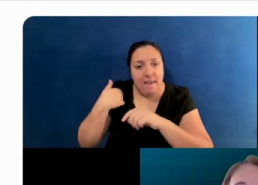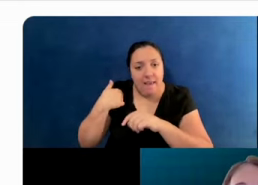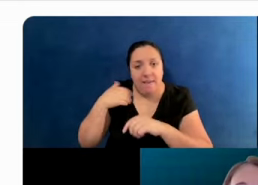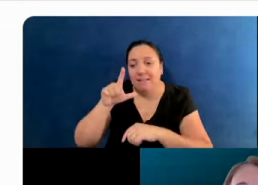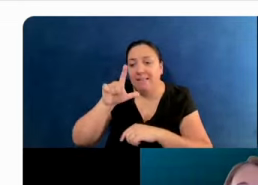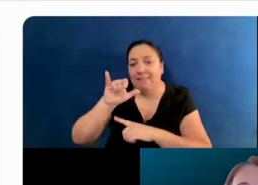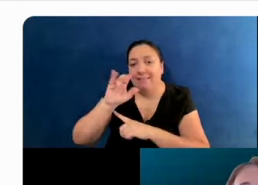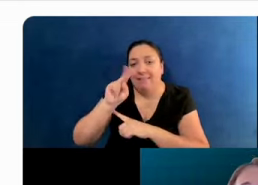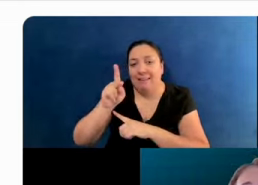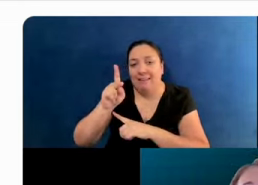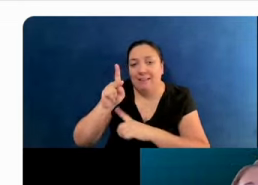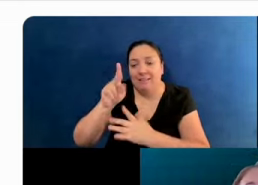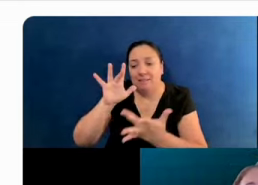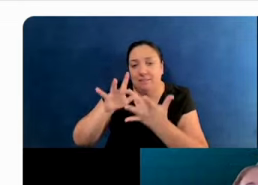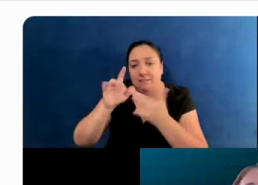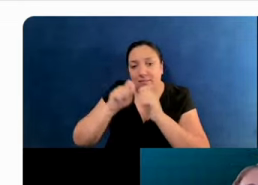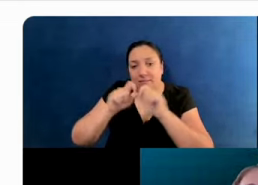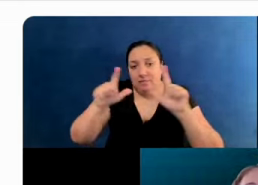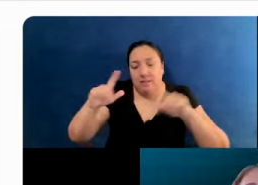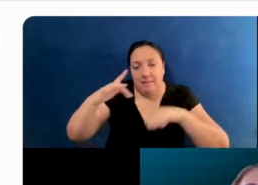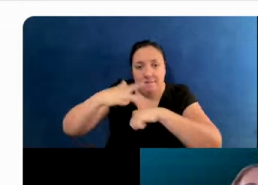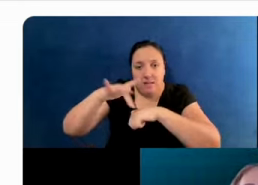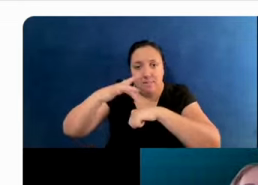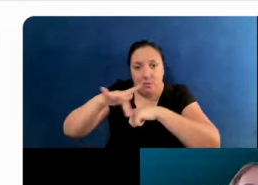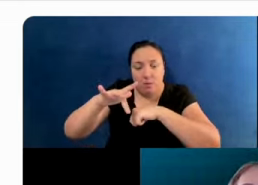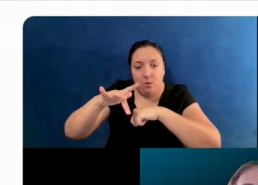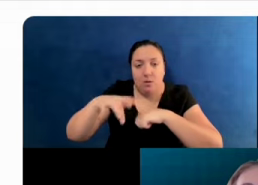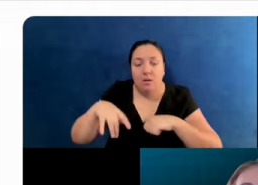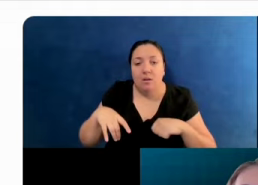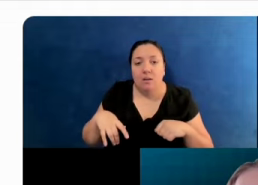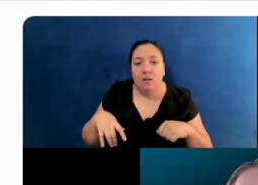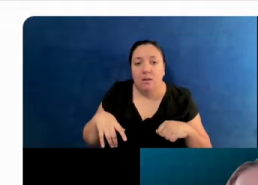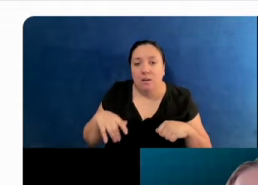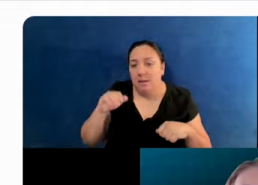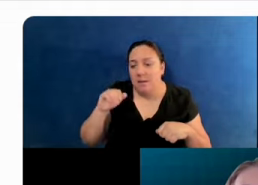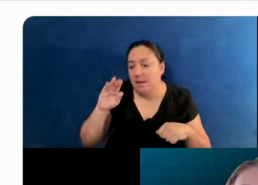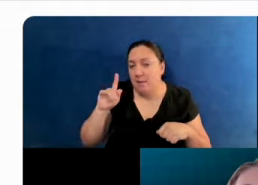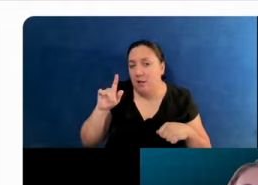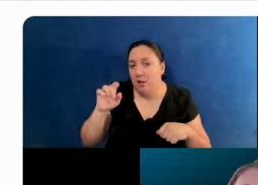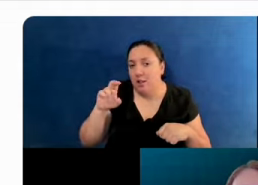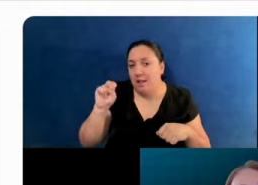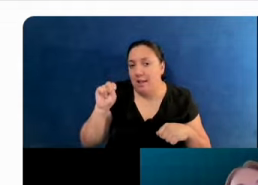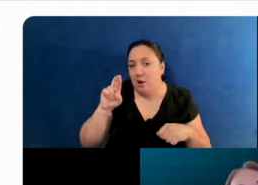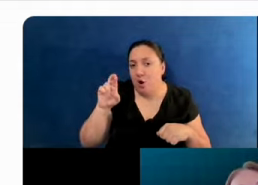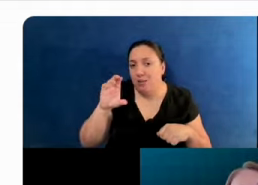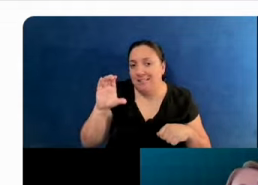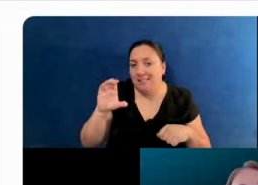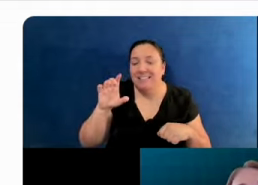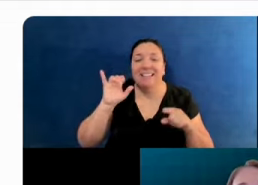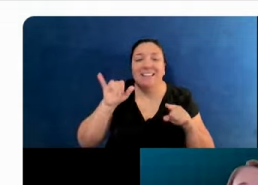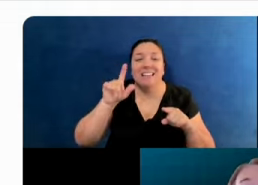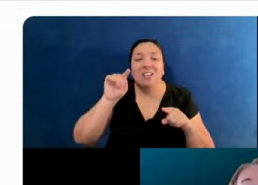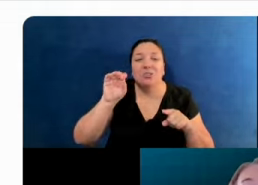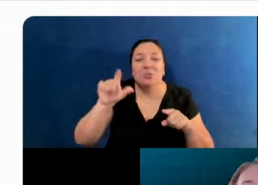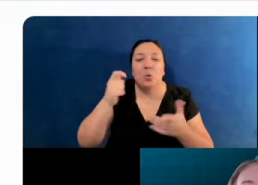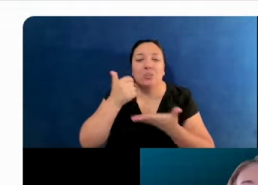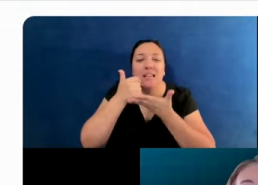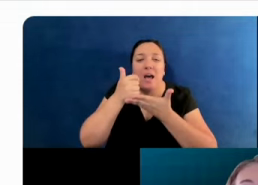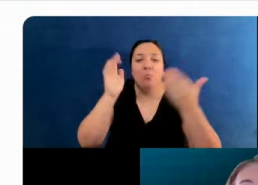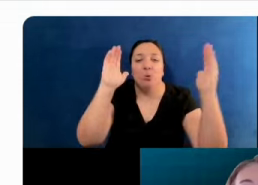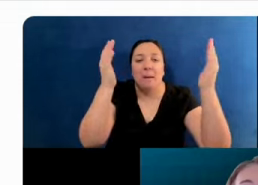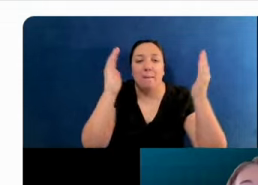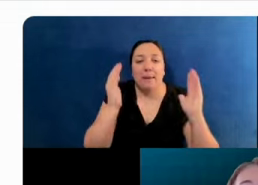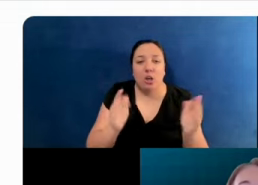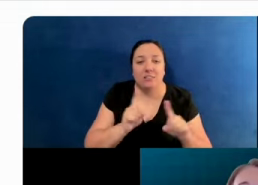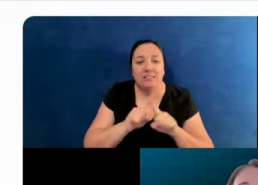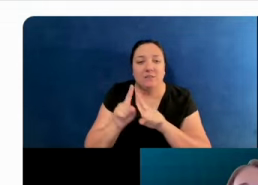link that was provided, which are Able NRC comparison tools that can help people look at